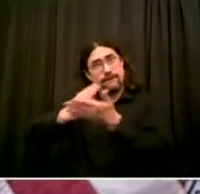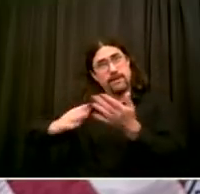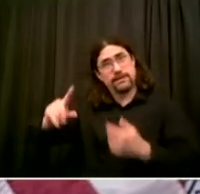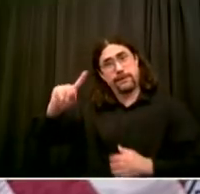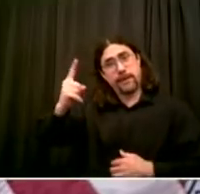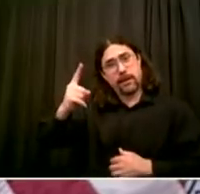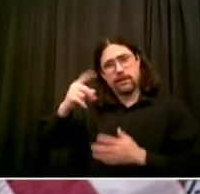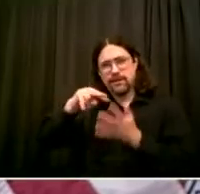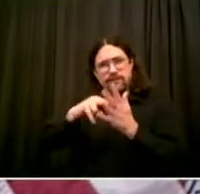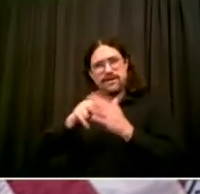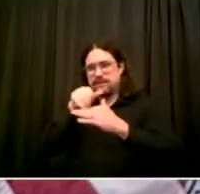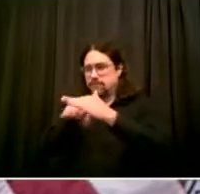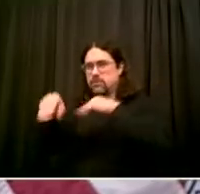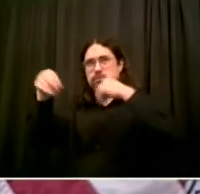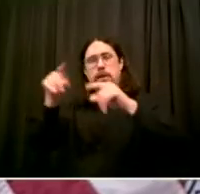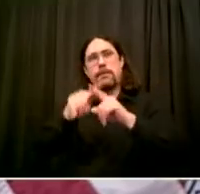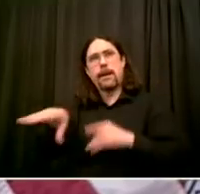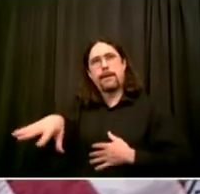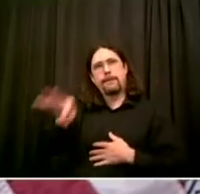that.